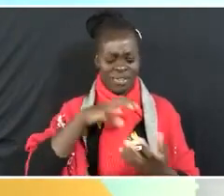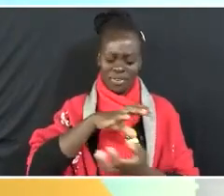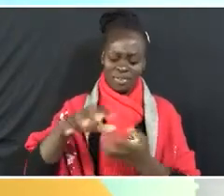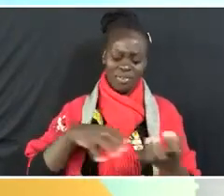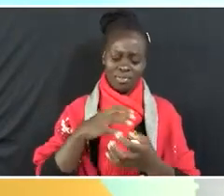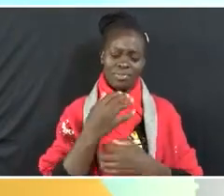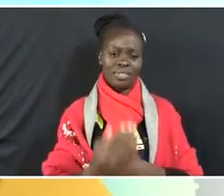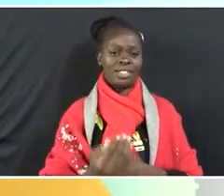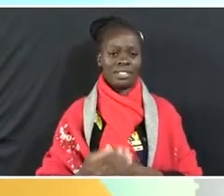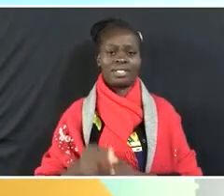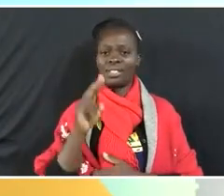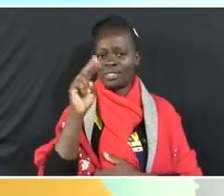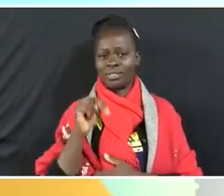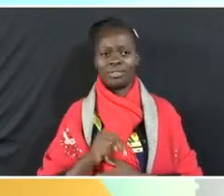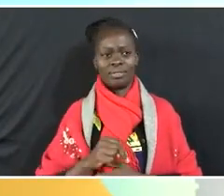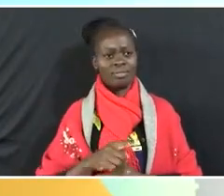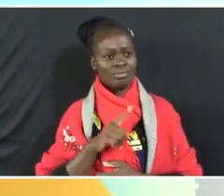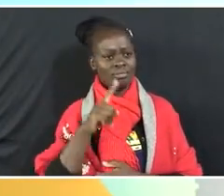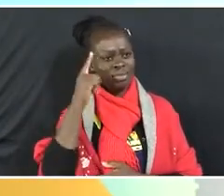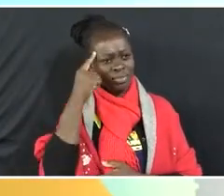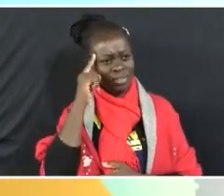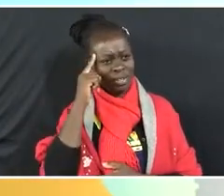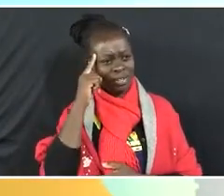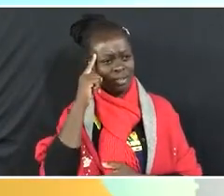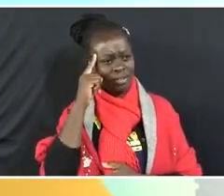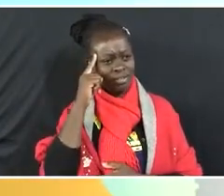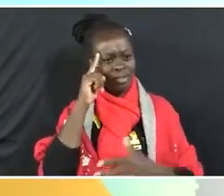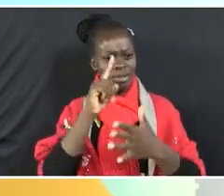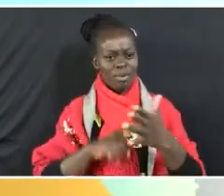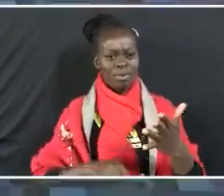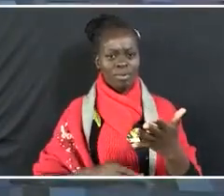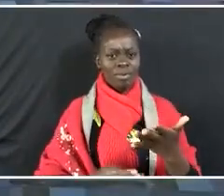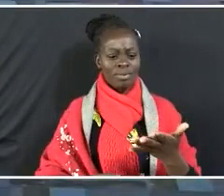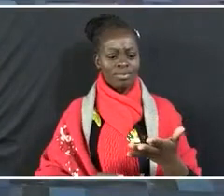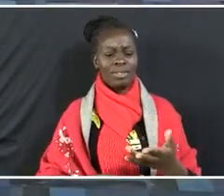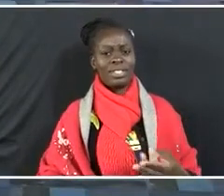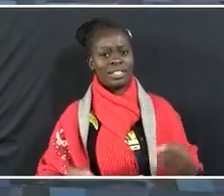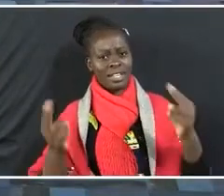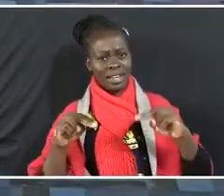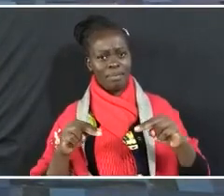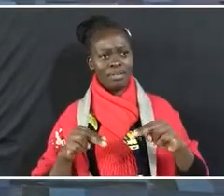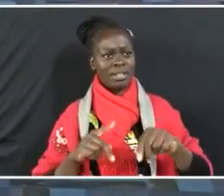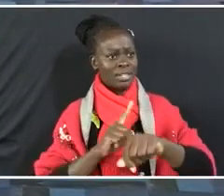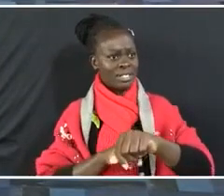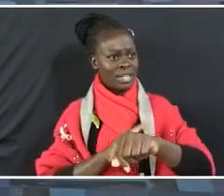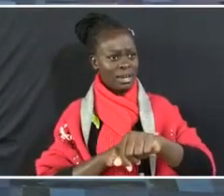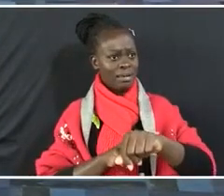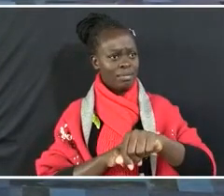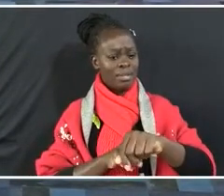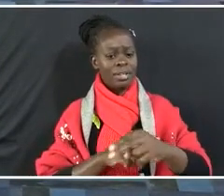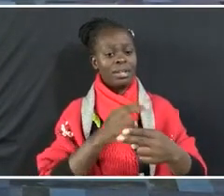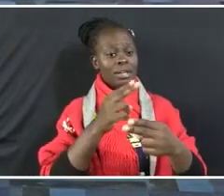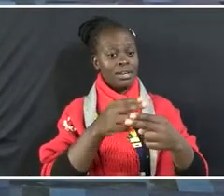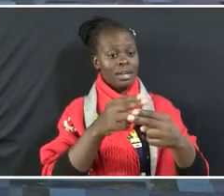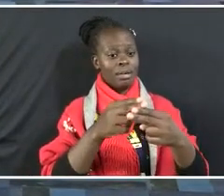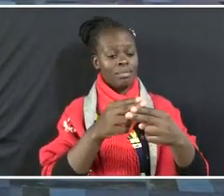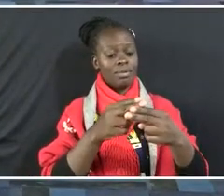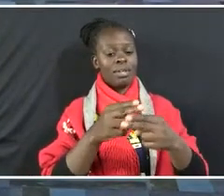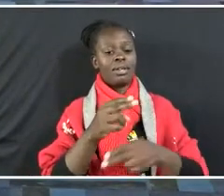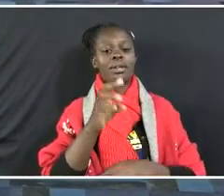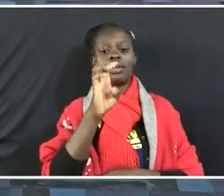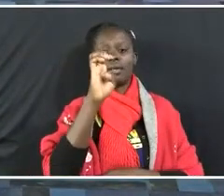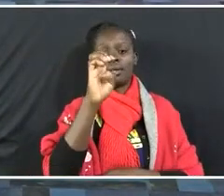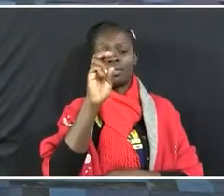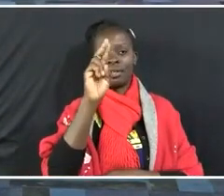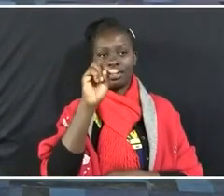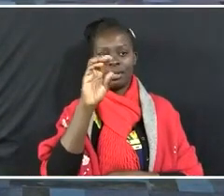By the way, what do you think used to happen to Enoch's children? Enoch walked with God. When the child of Enoch comes to ask